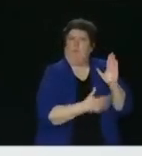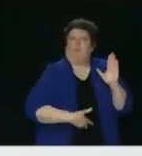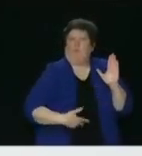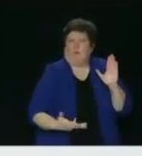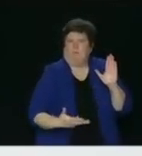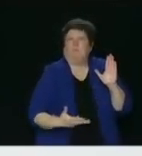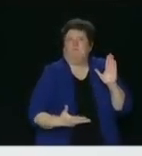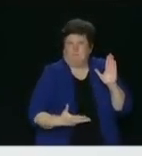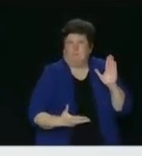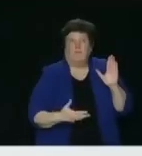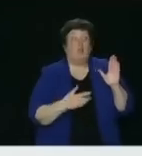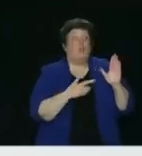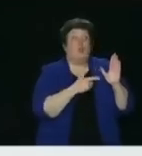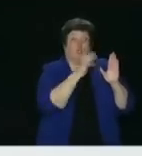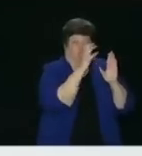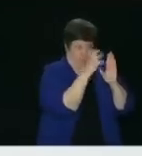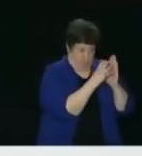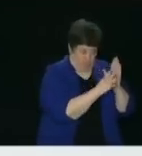once these measures have been announced,